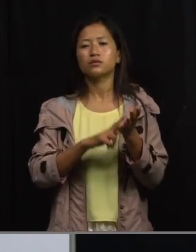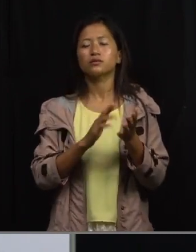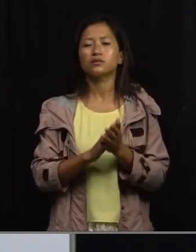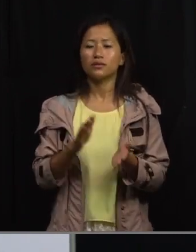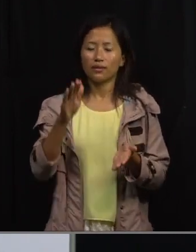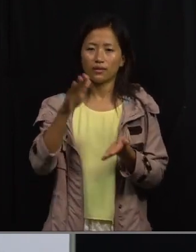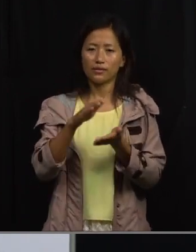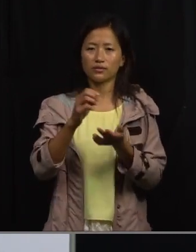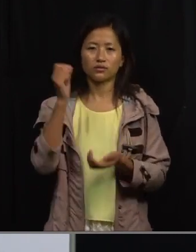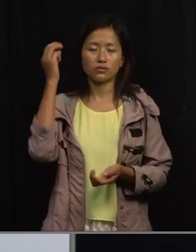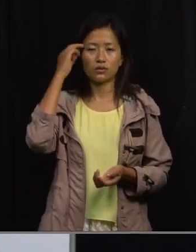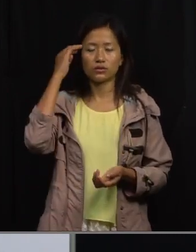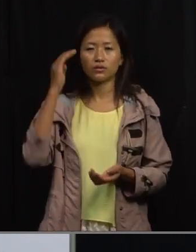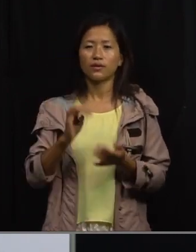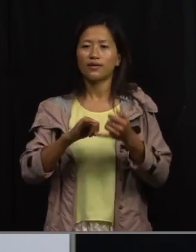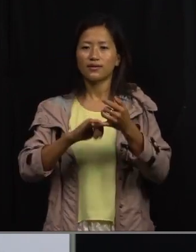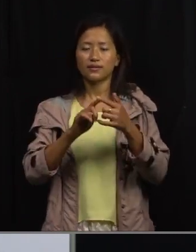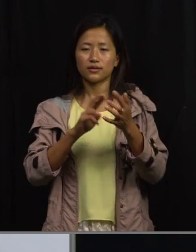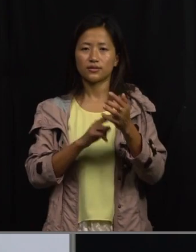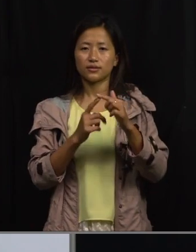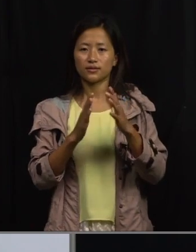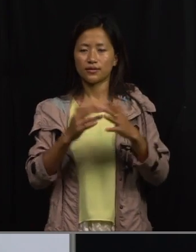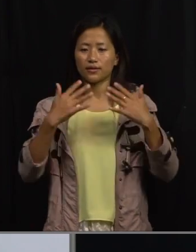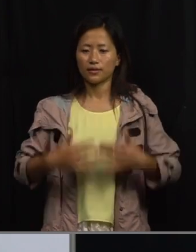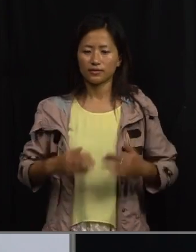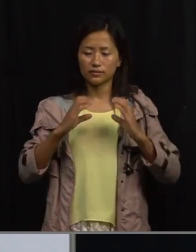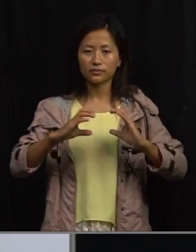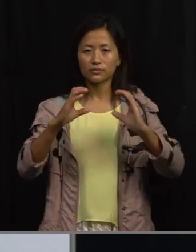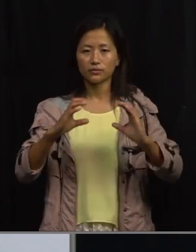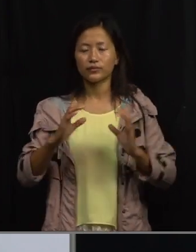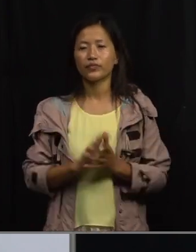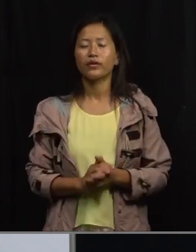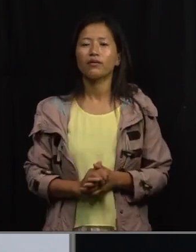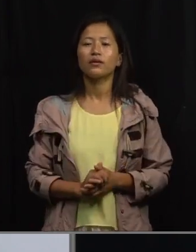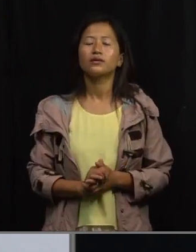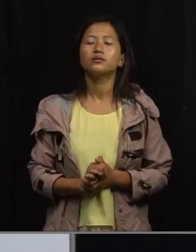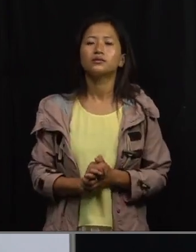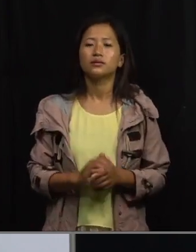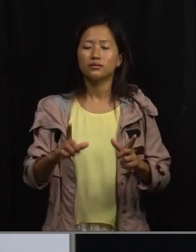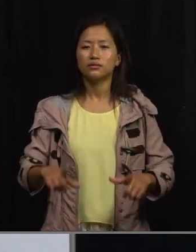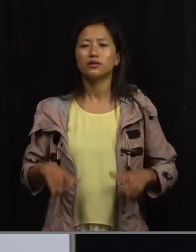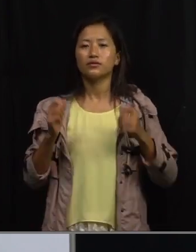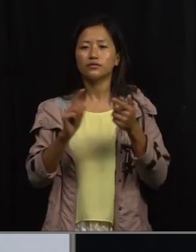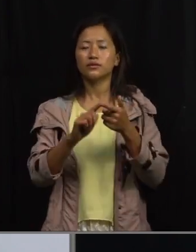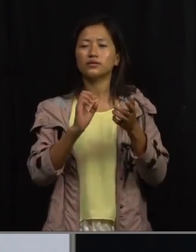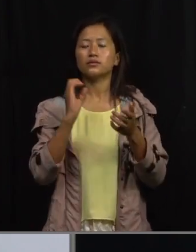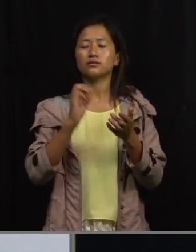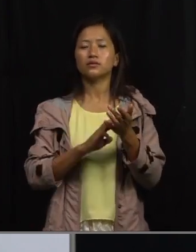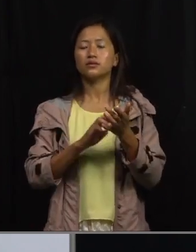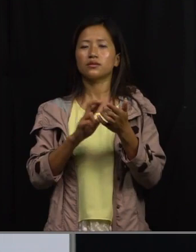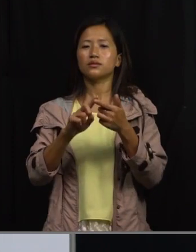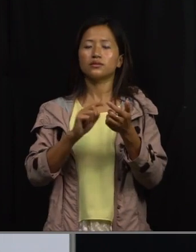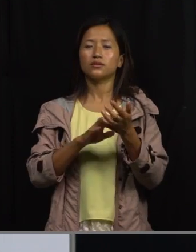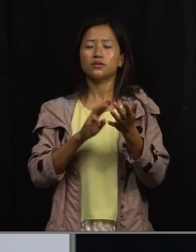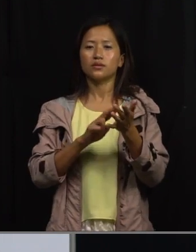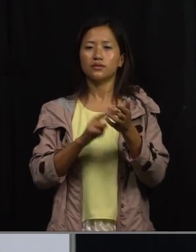less knowledge about sanitation or health care. Yet, the life of these Neolithic people, it's not